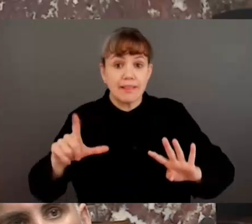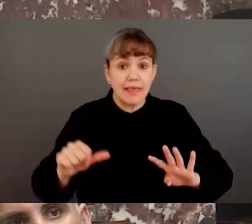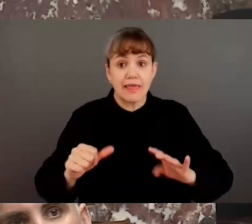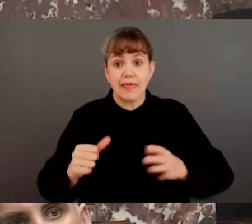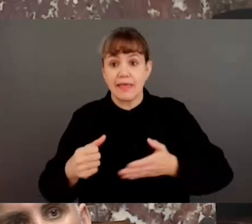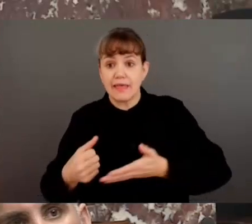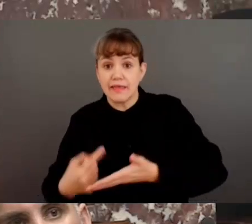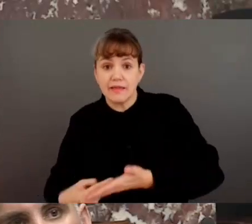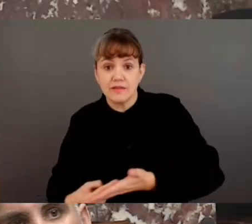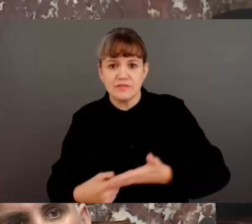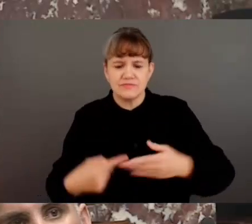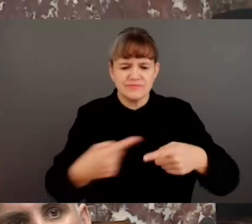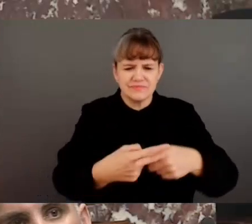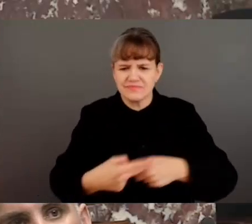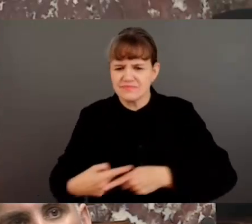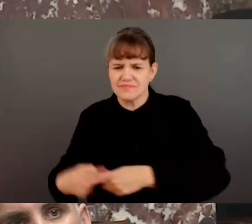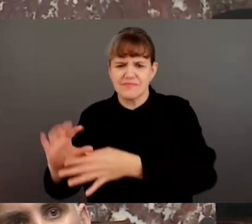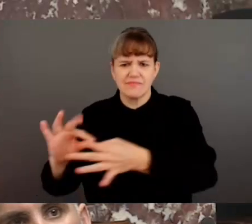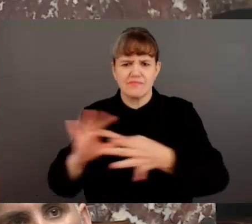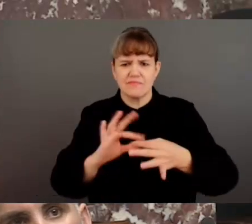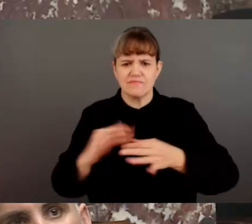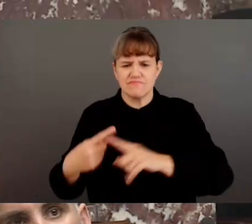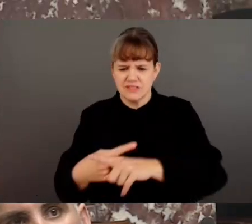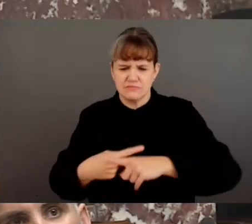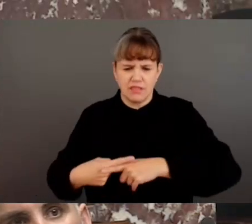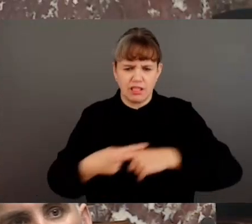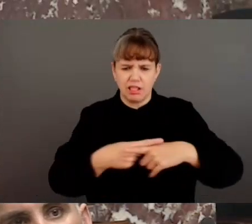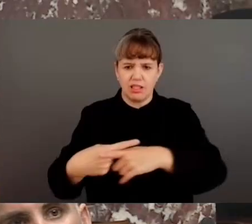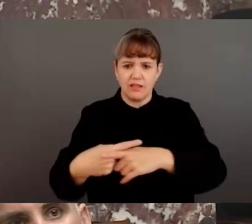My question is direct to the Premier.